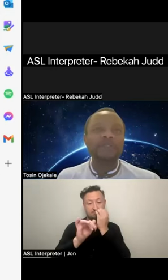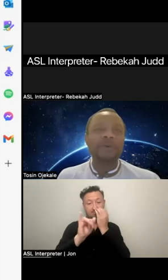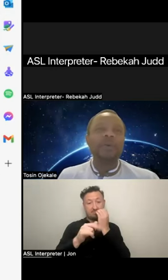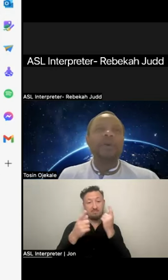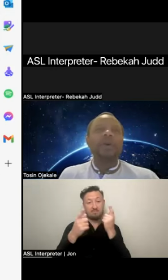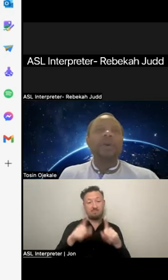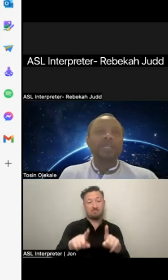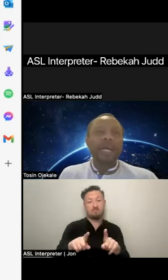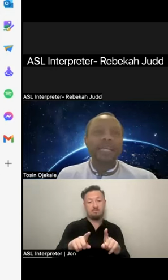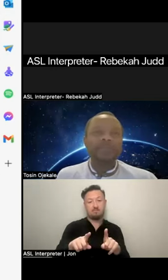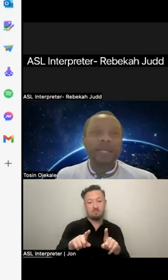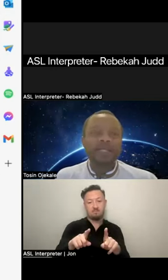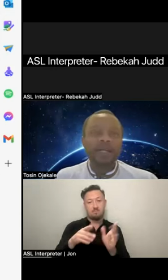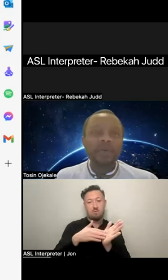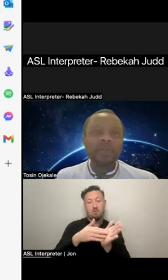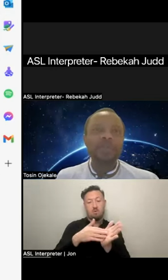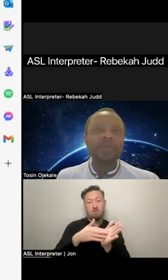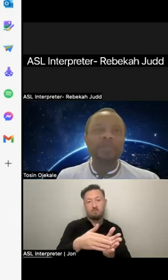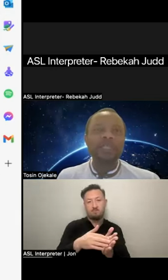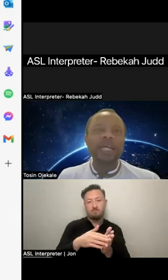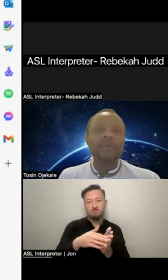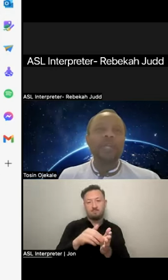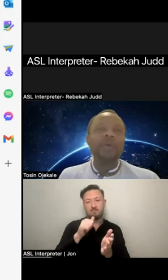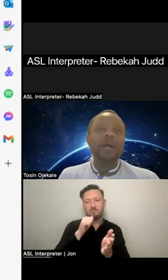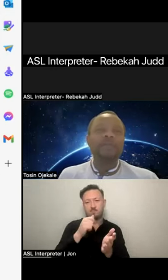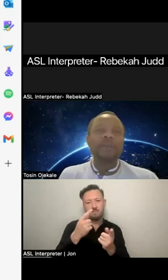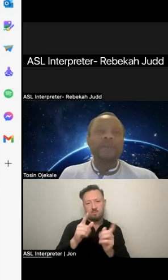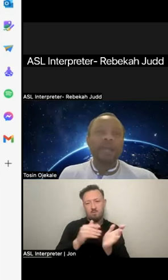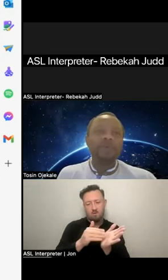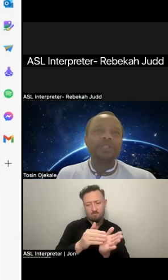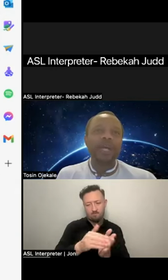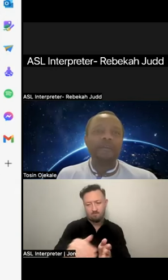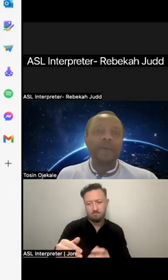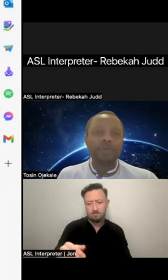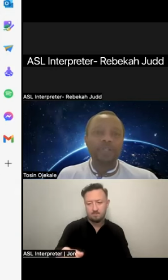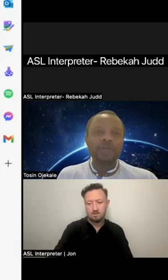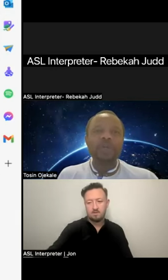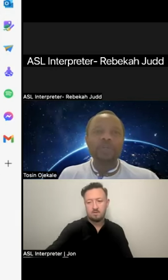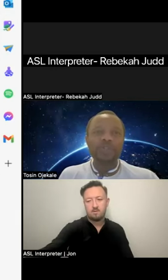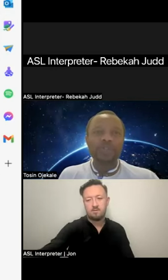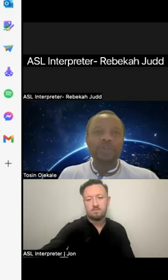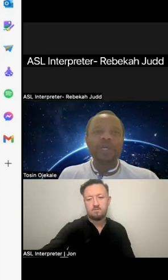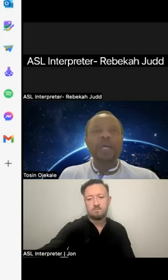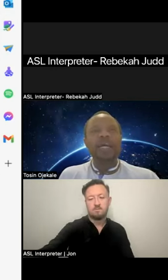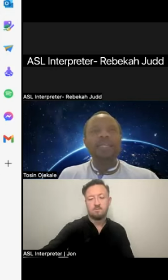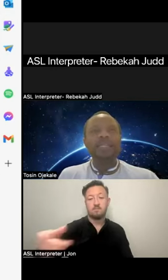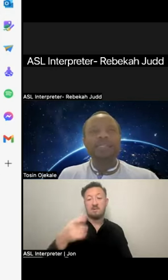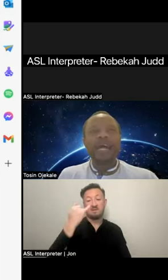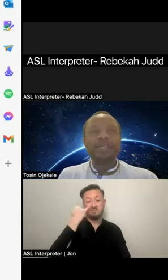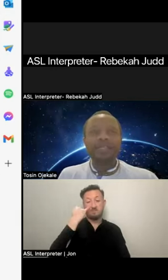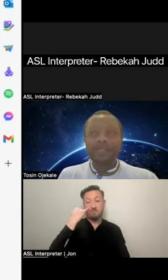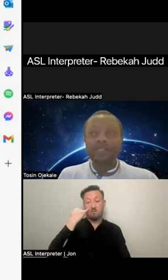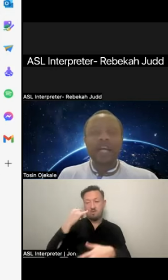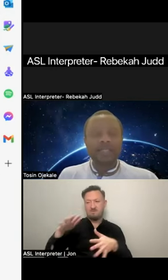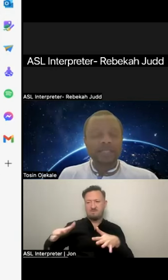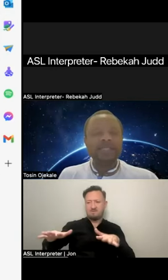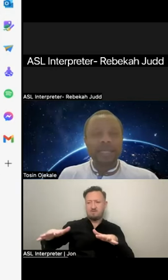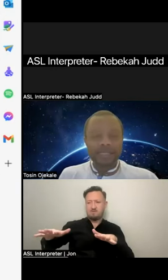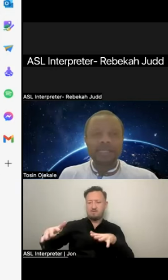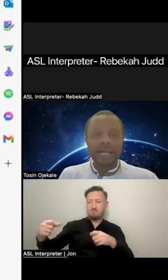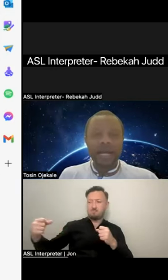have some other elements close to you, especially when you have a vibration close to you, and there's a static